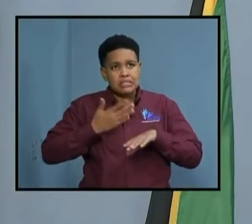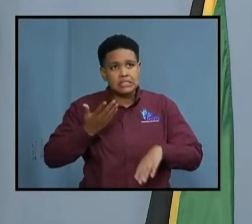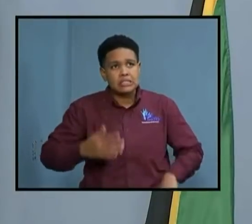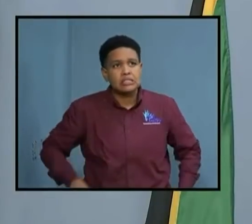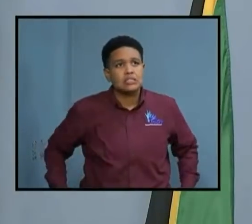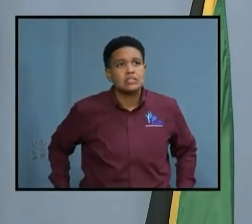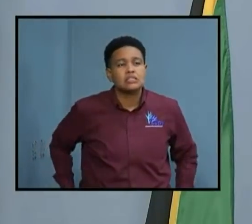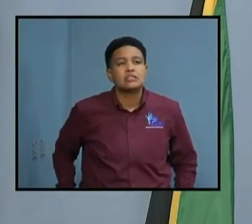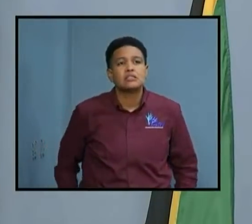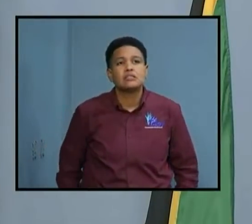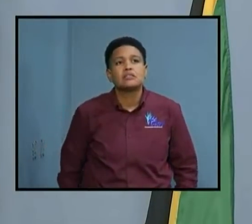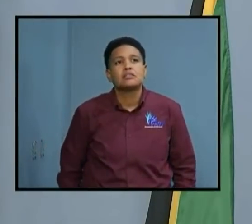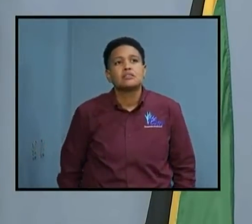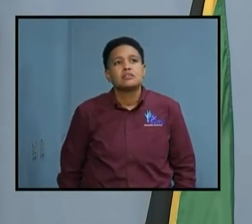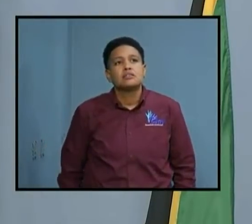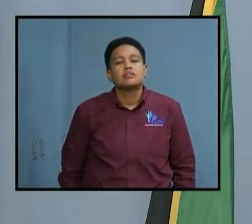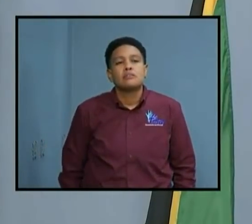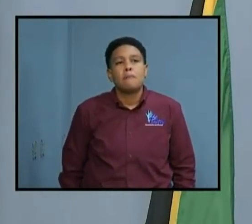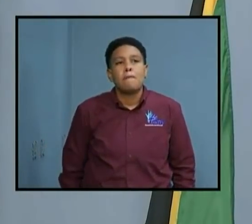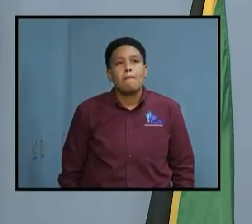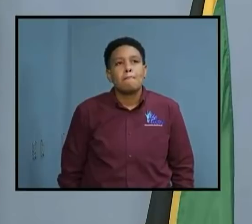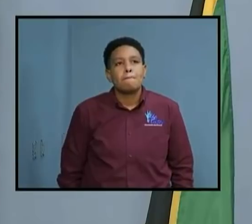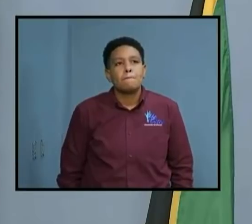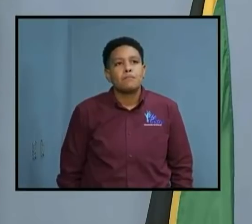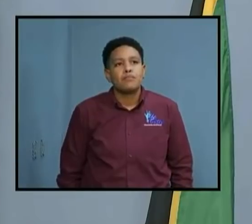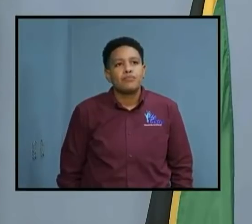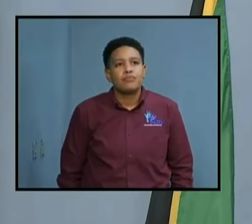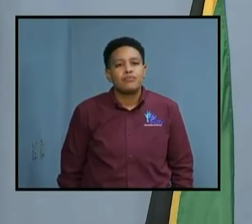And go ahead with your question.